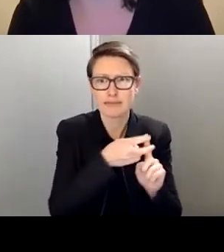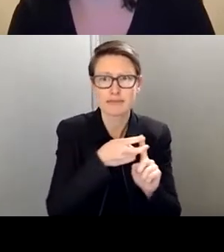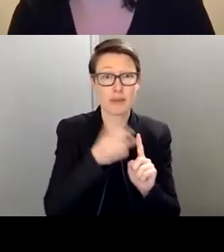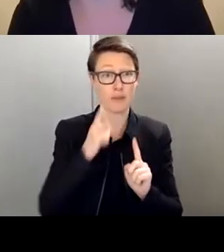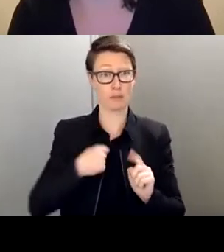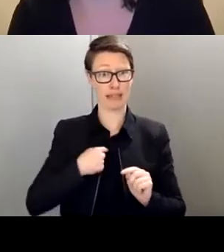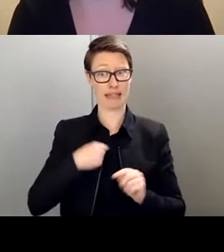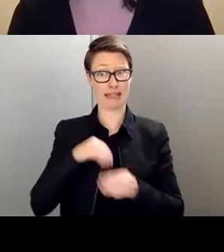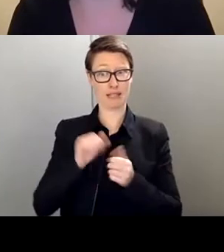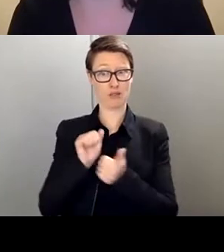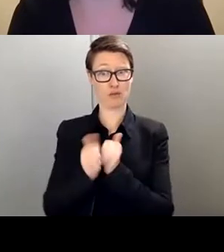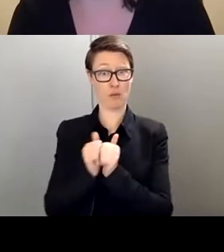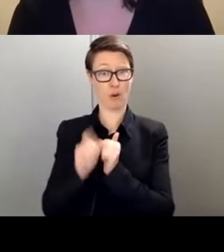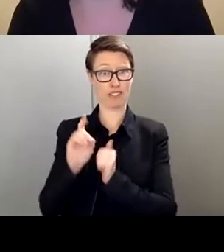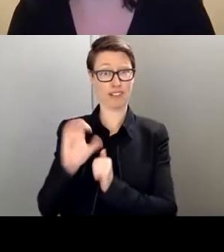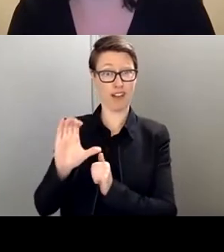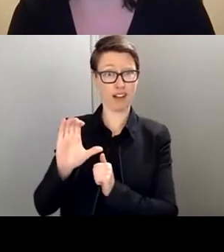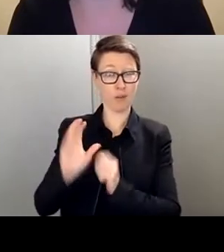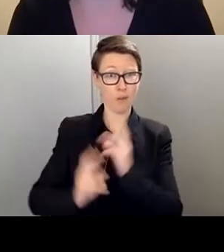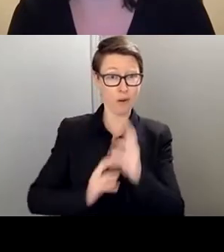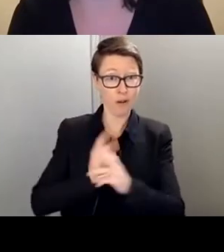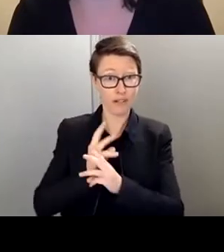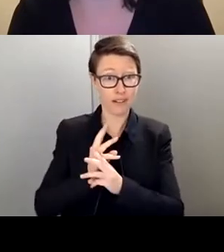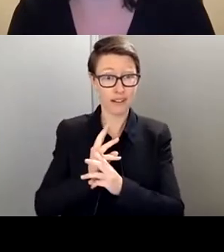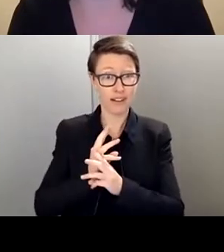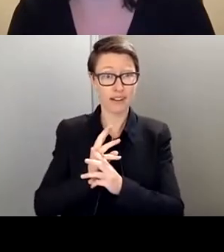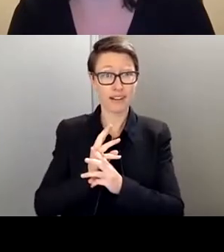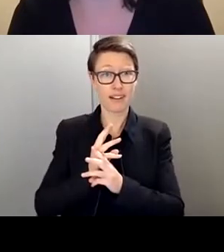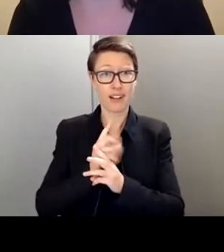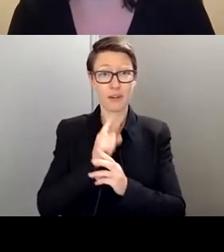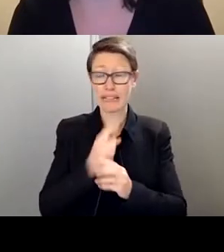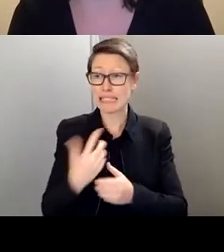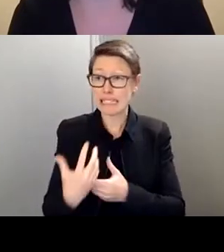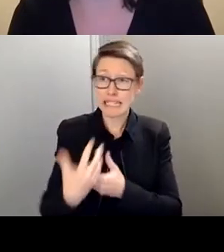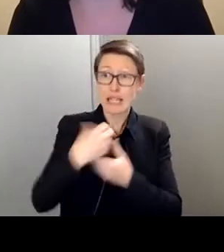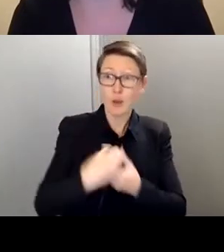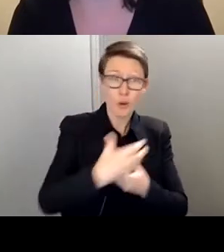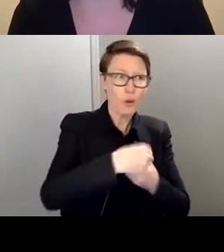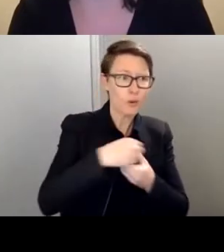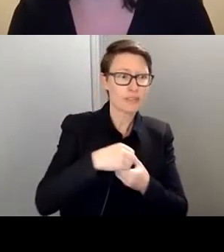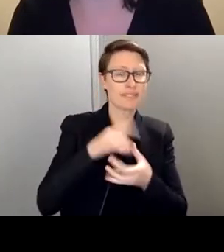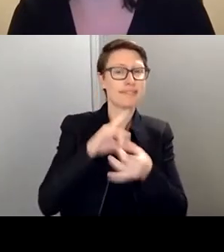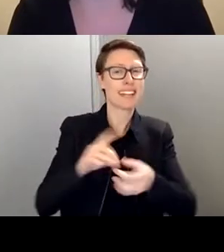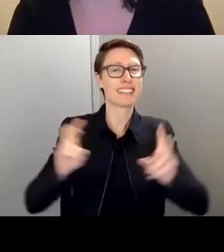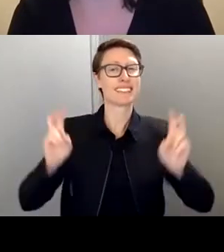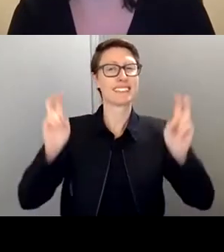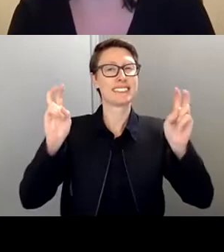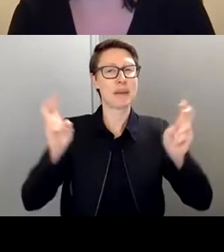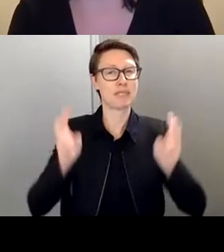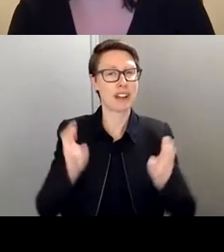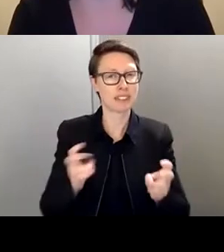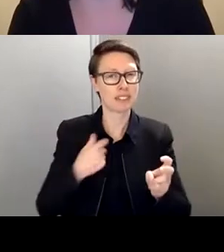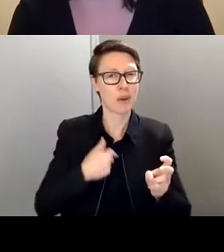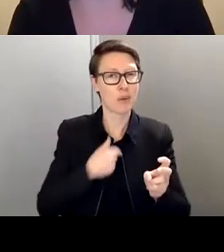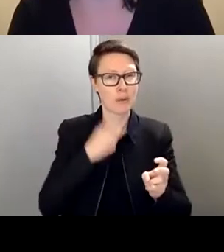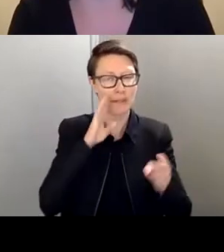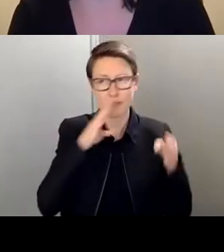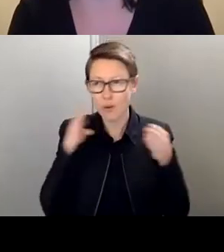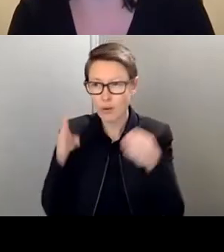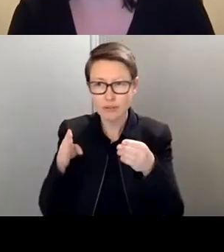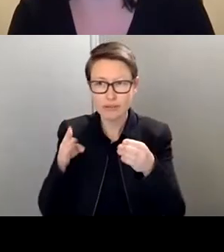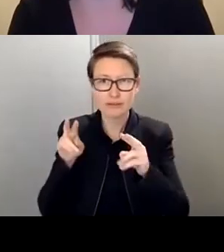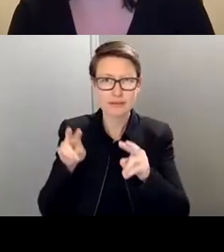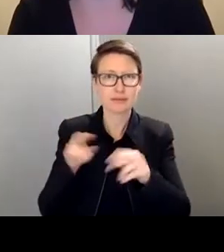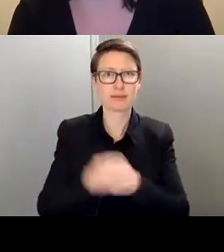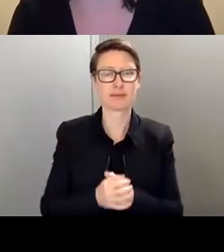world, I think inclusivity in terms of the subjects that we are focused on.